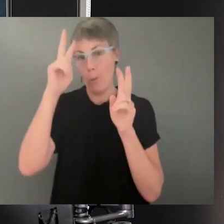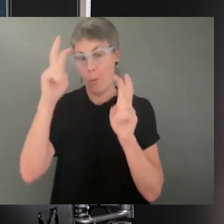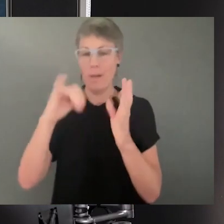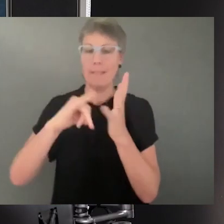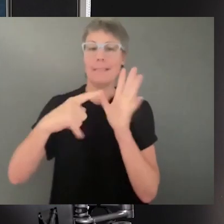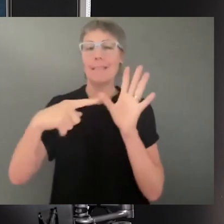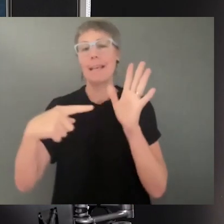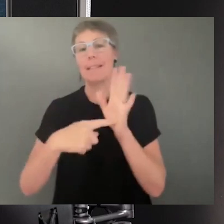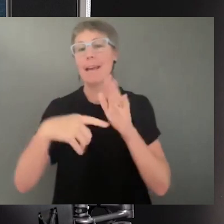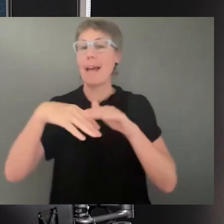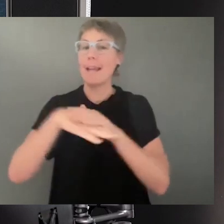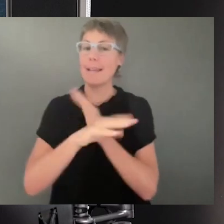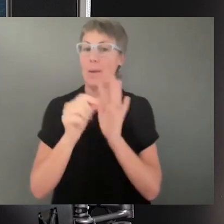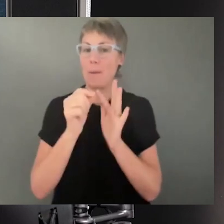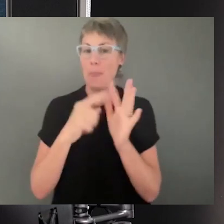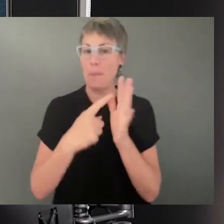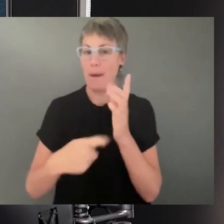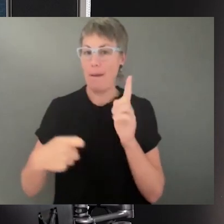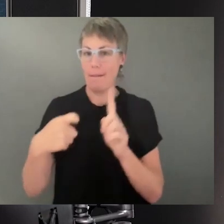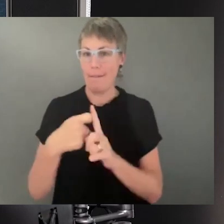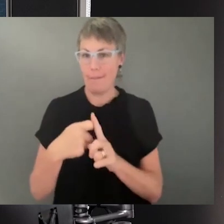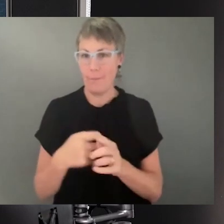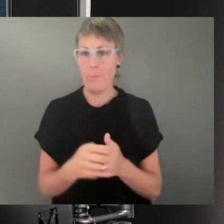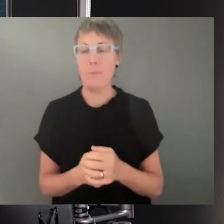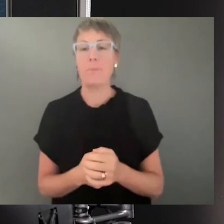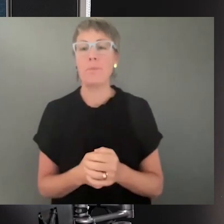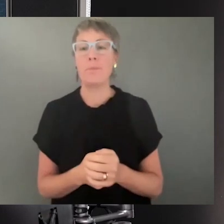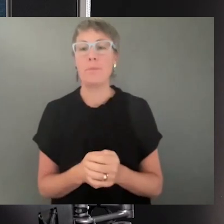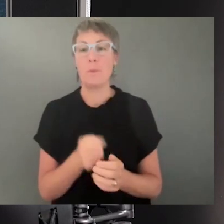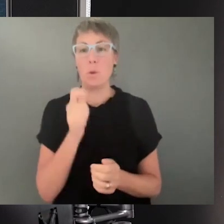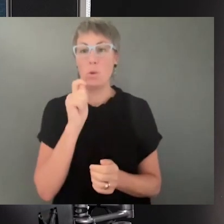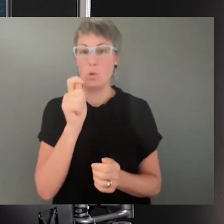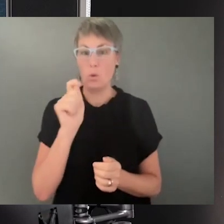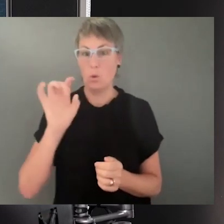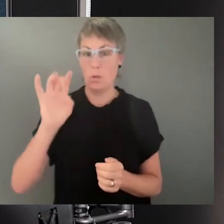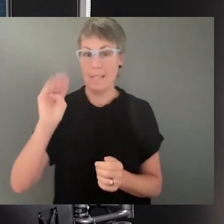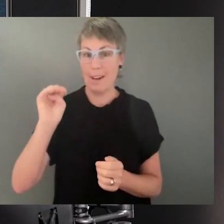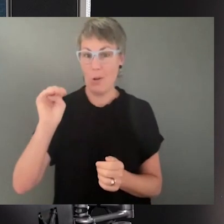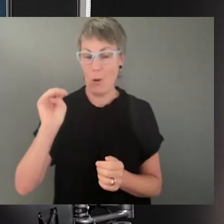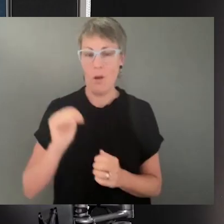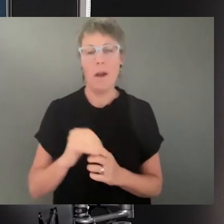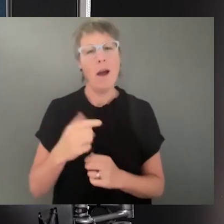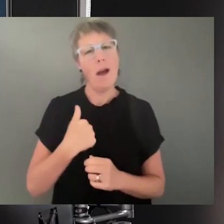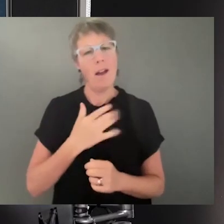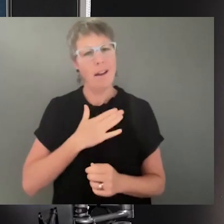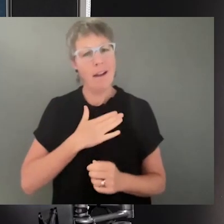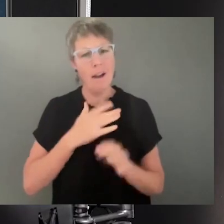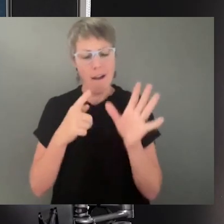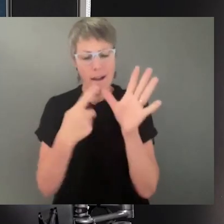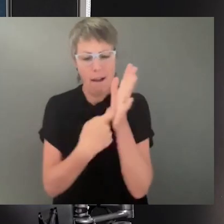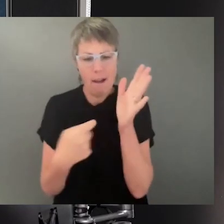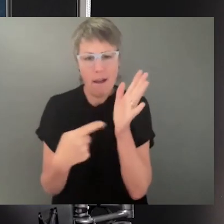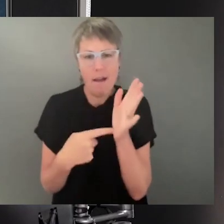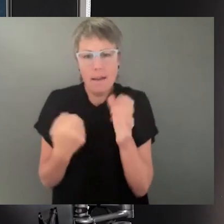am someone who very much enjoys art, creating it and experiencing it, the feeling of expression and